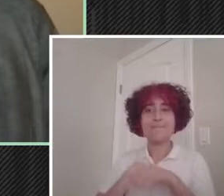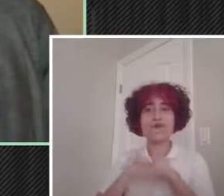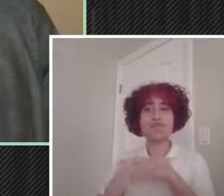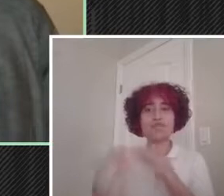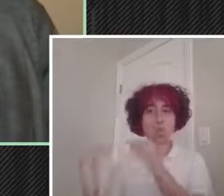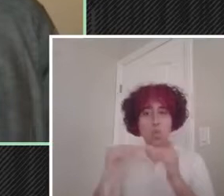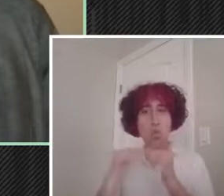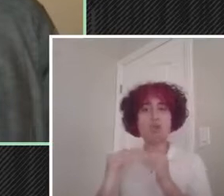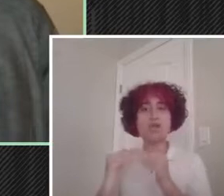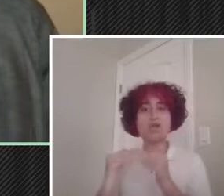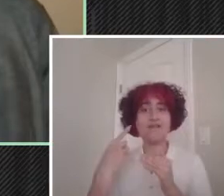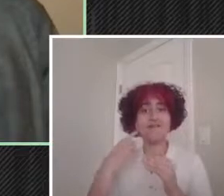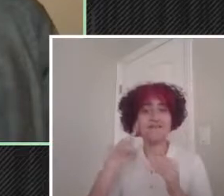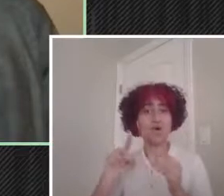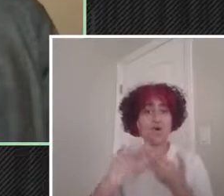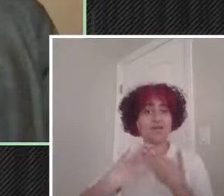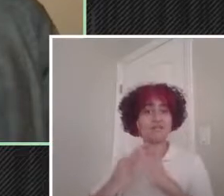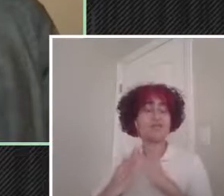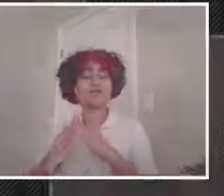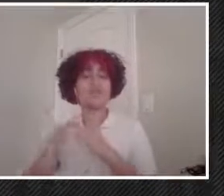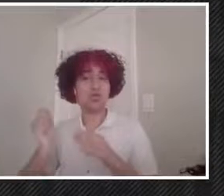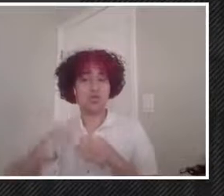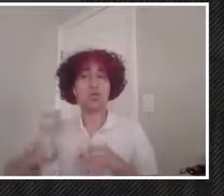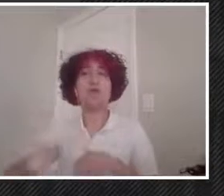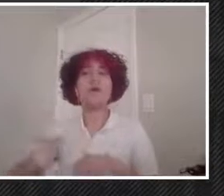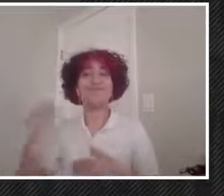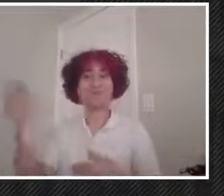Court Obergefell. Welcome, Crystal.